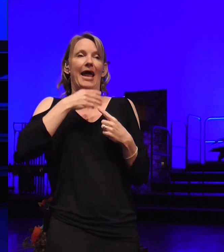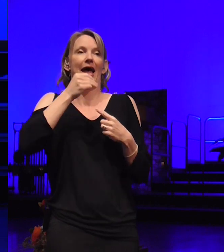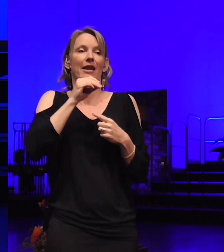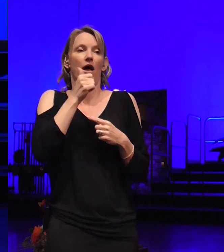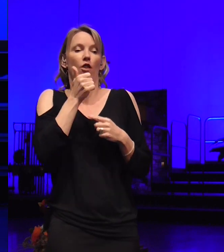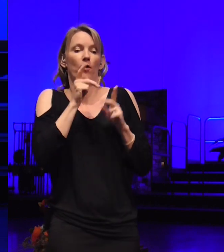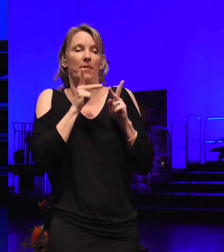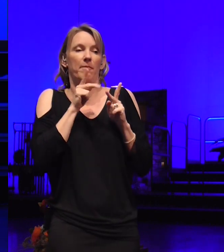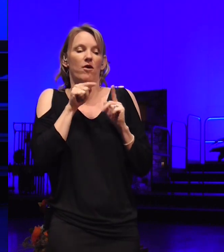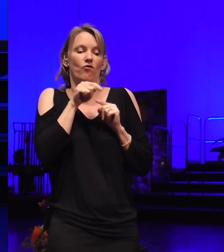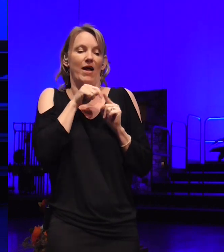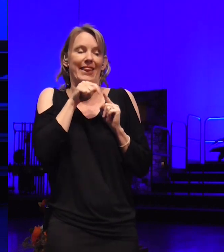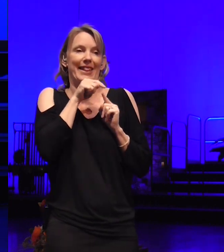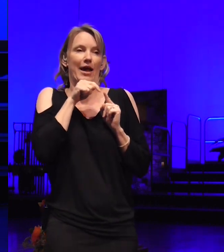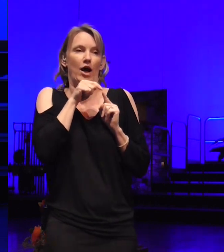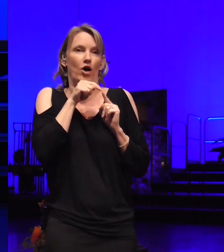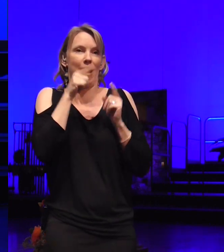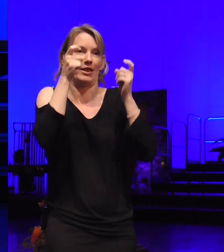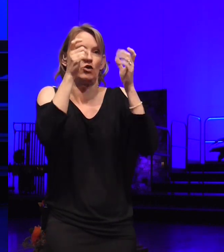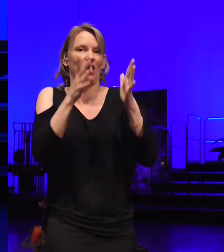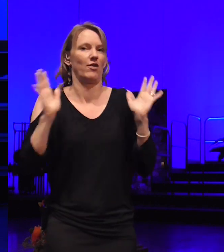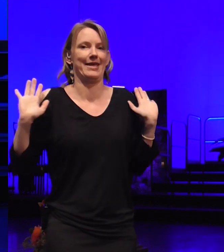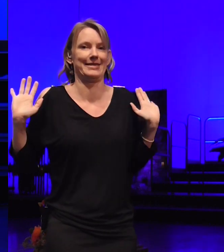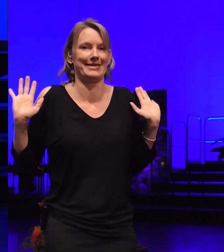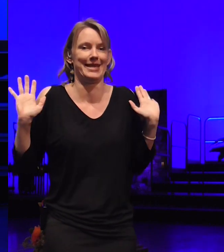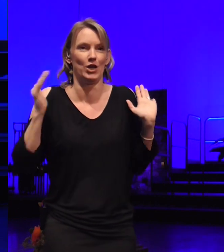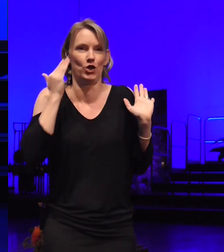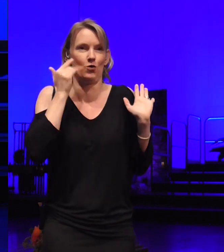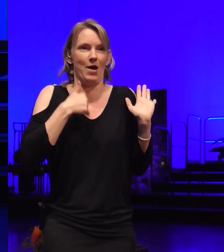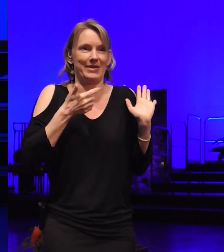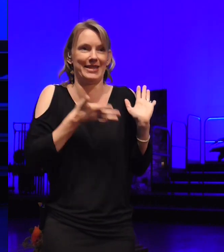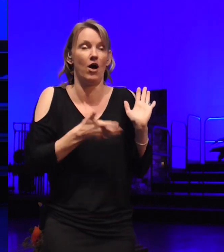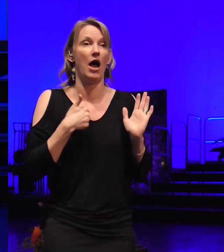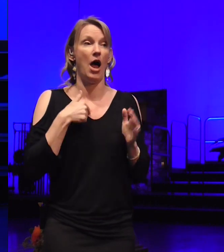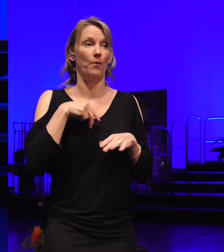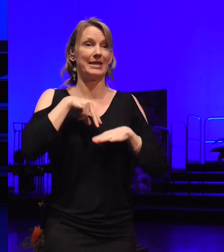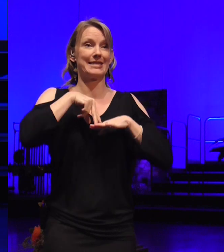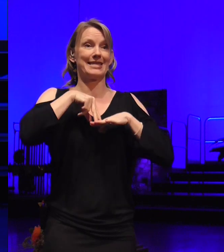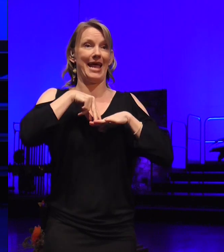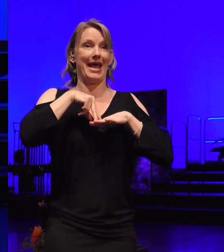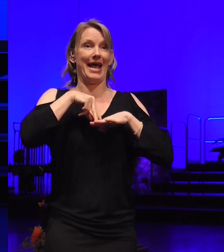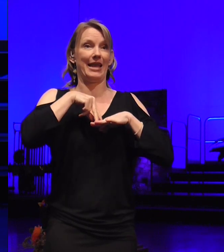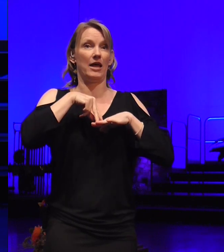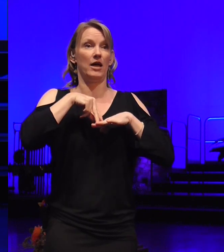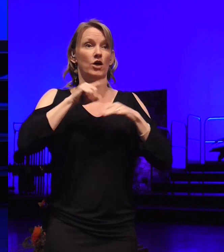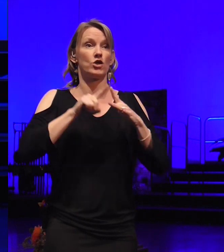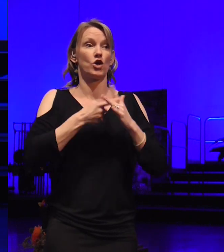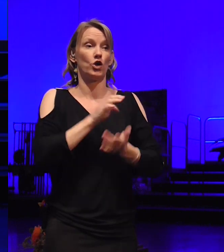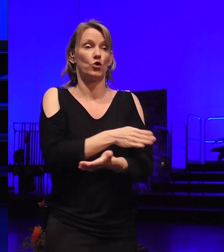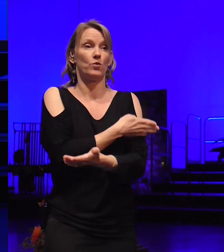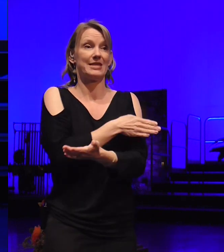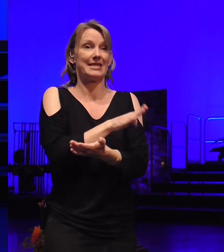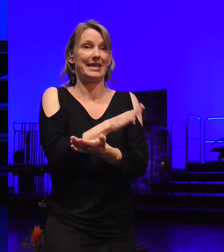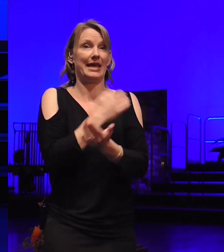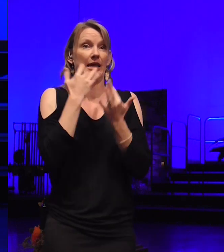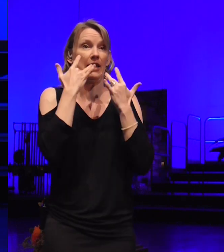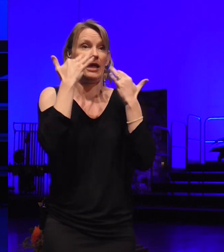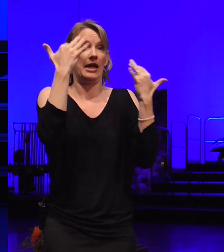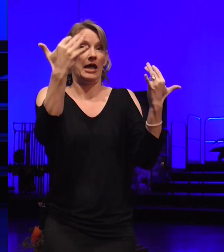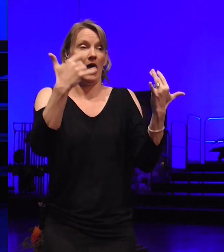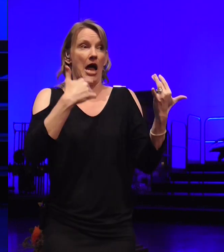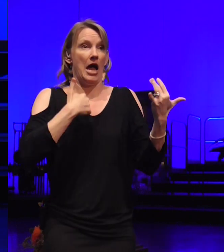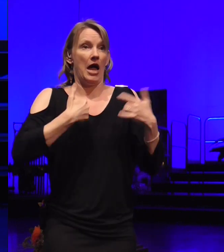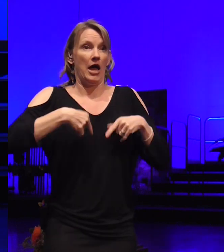the other altos around me. But I would stand there on the stage, and when we would begin to sing, I would